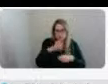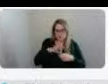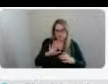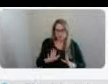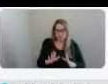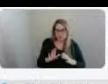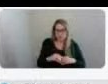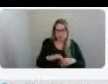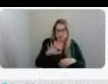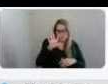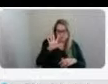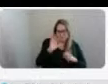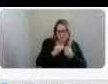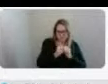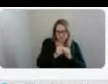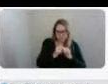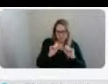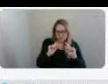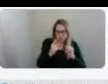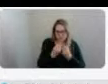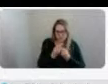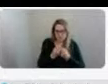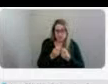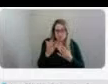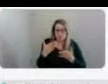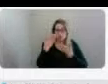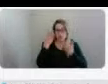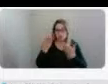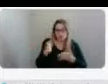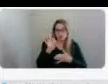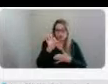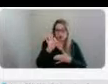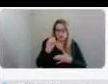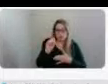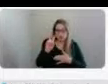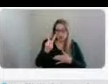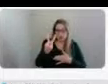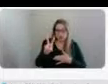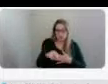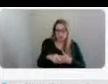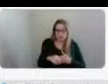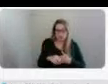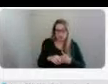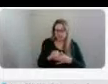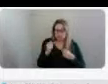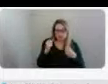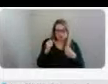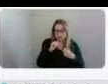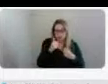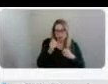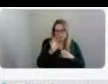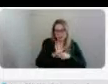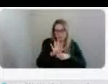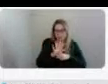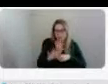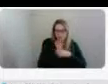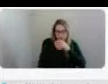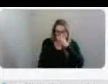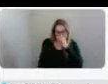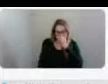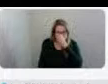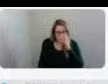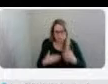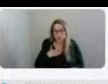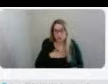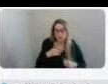and five competitive districts as proposed by 9.2 is far too few please